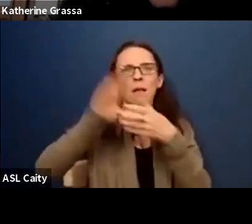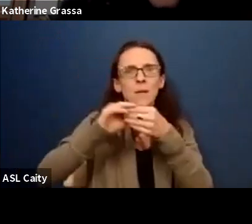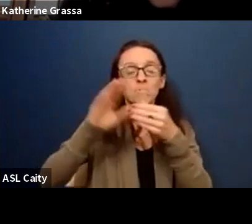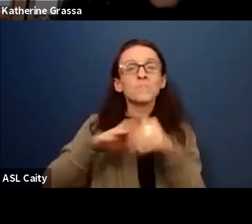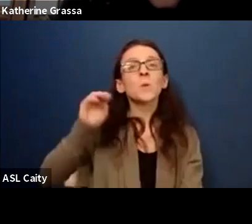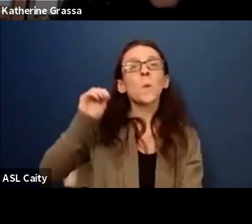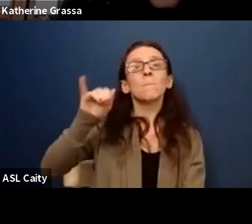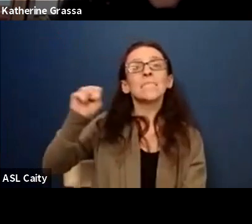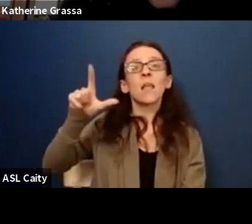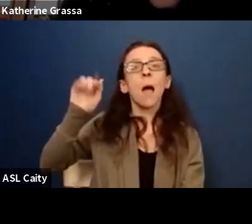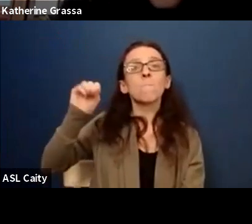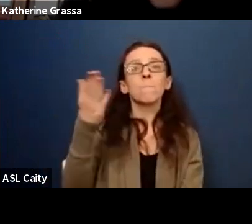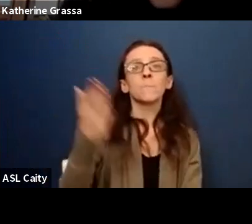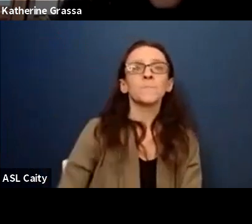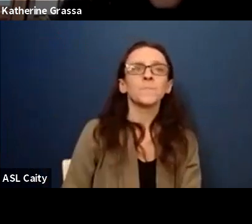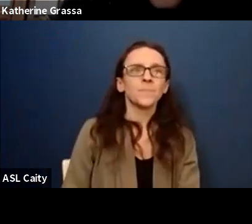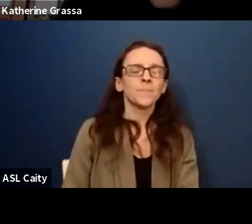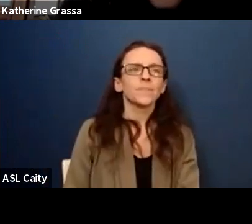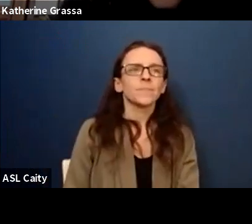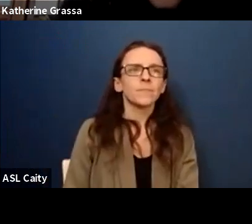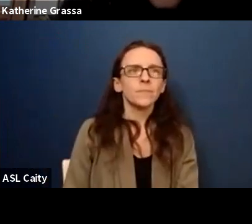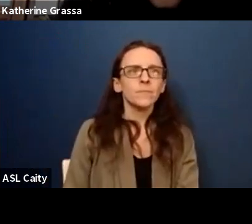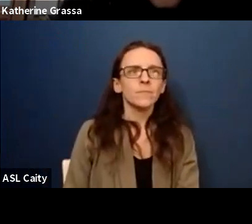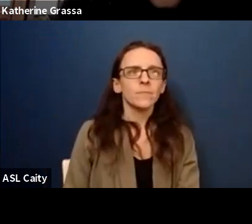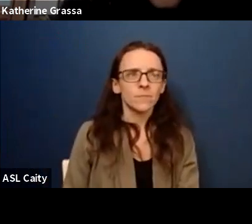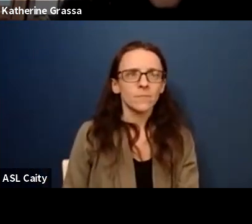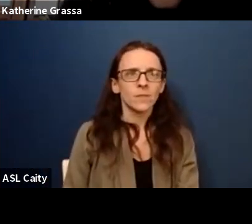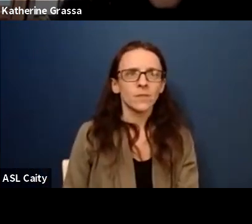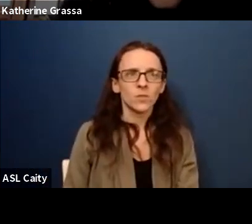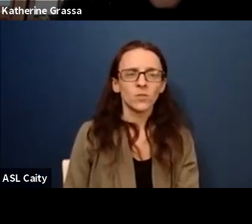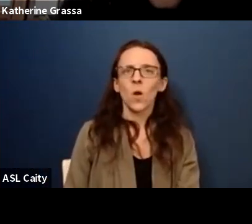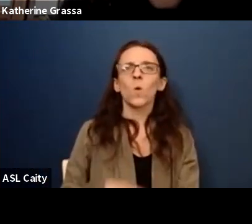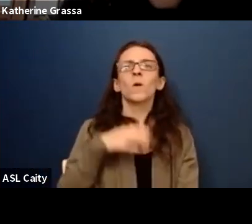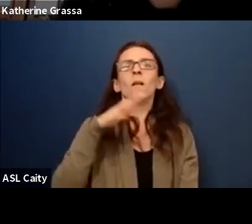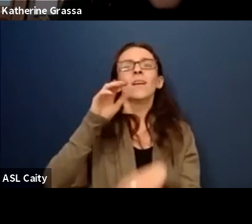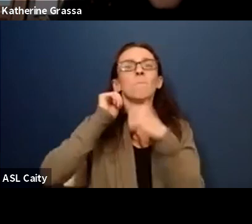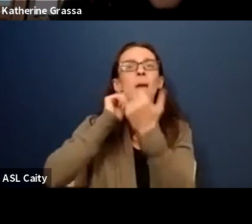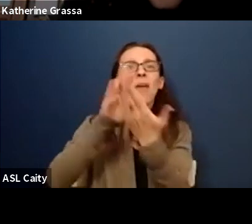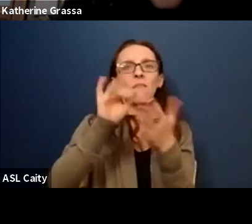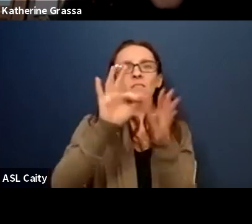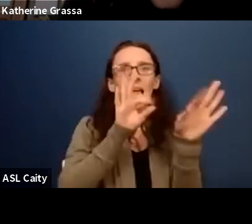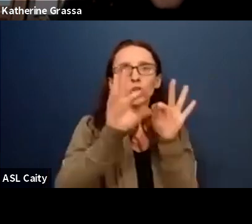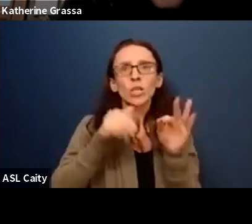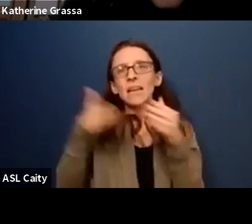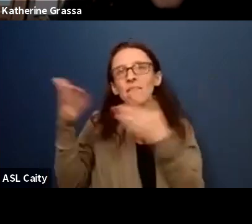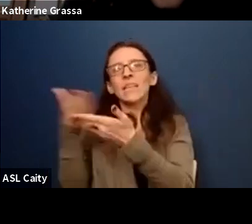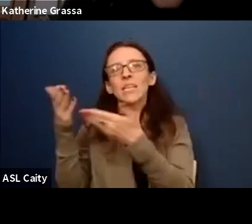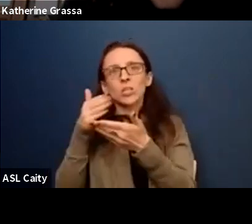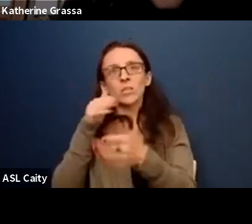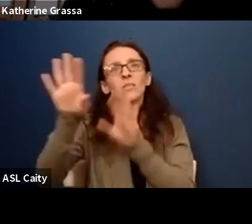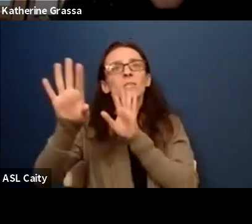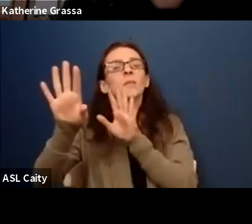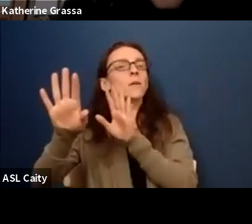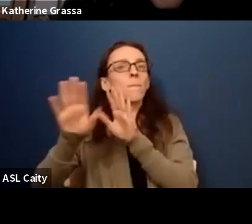Lum. Tabling the selection method an invitation method aside, I do want to